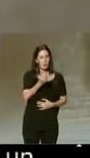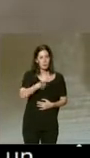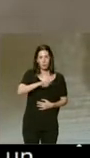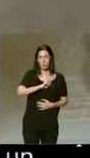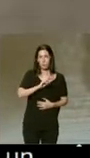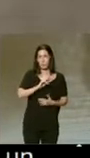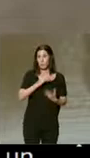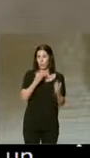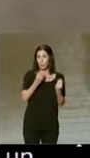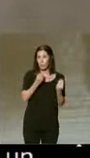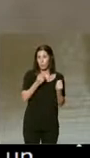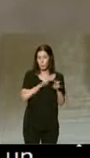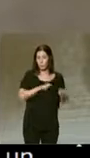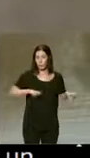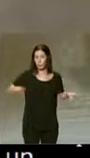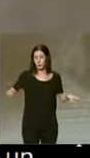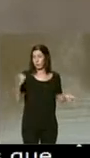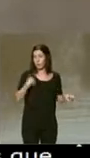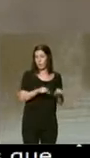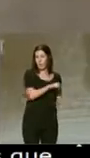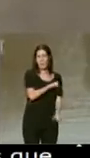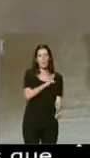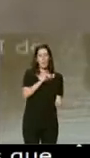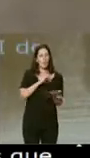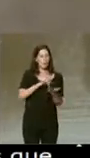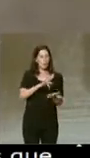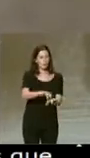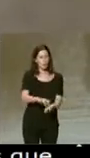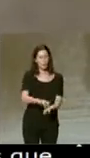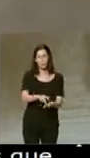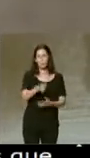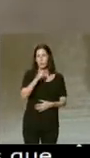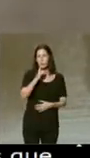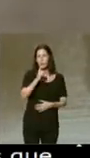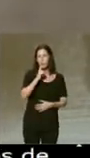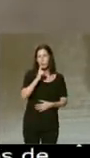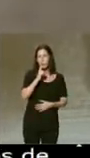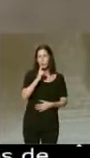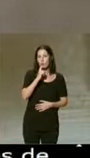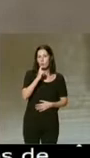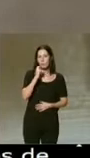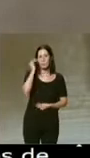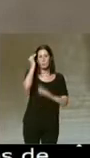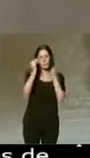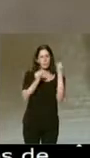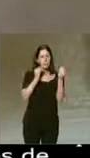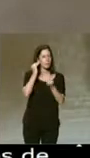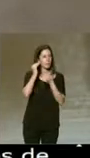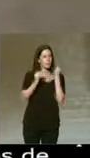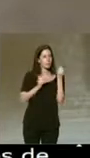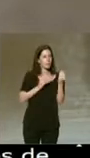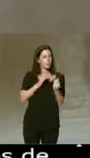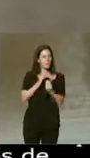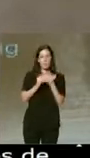them. So I do think that this has been a challenge for many of us in this panel. After finishing our degrees,